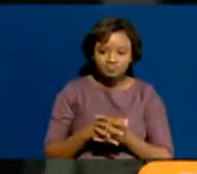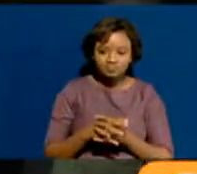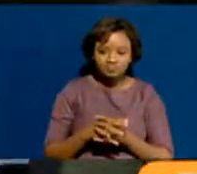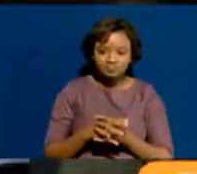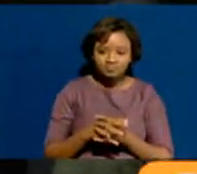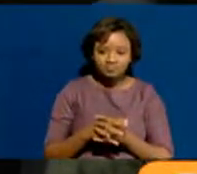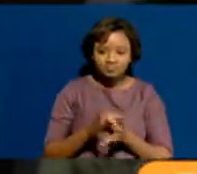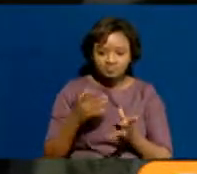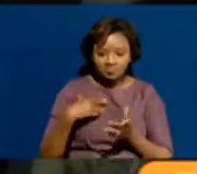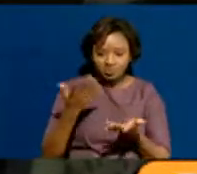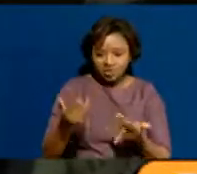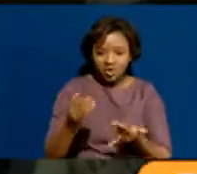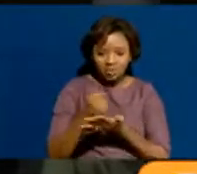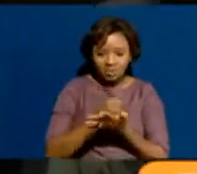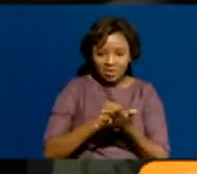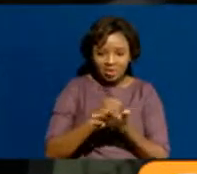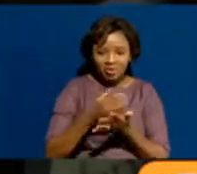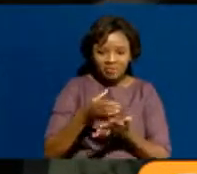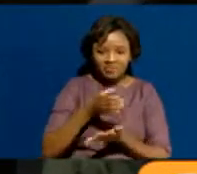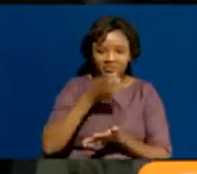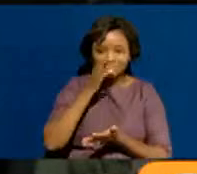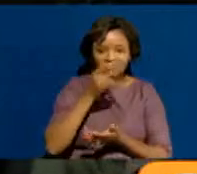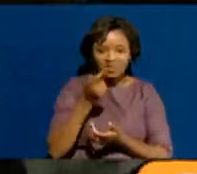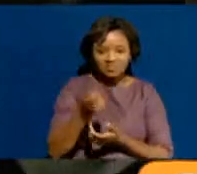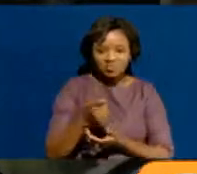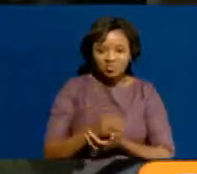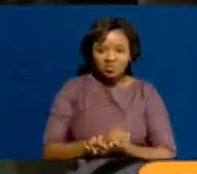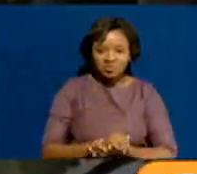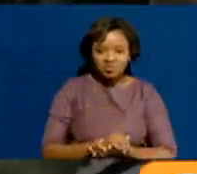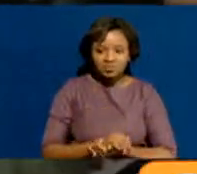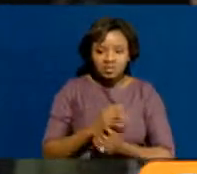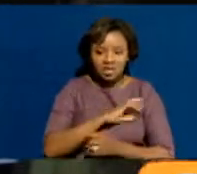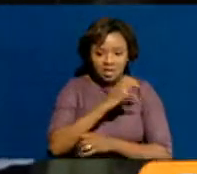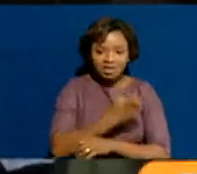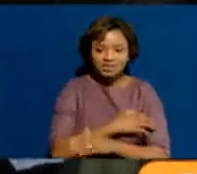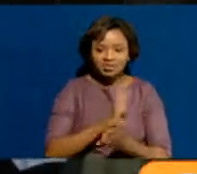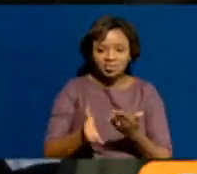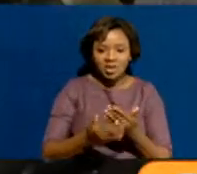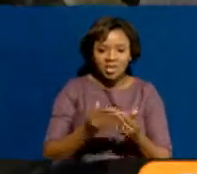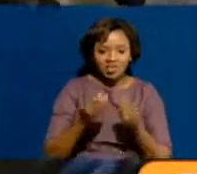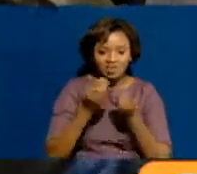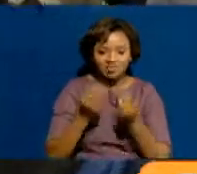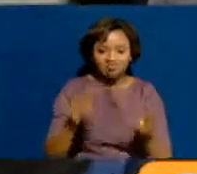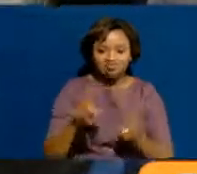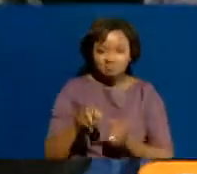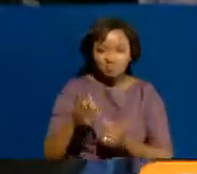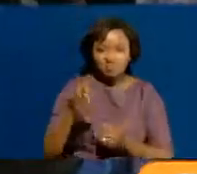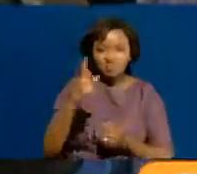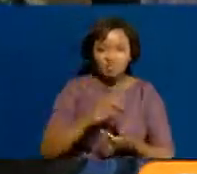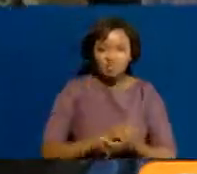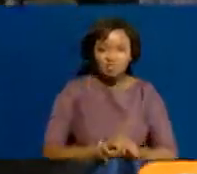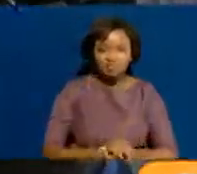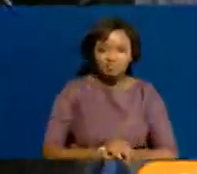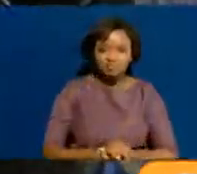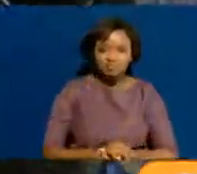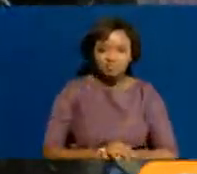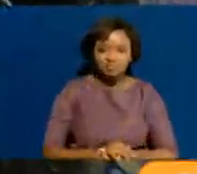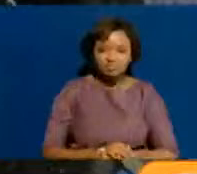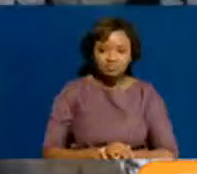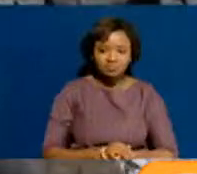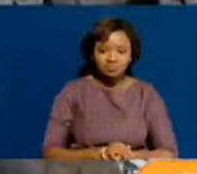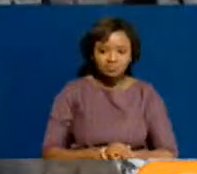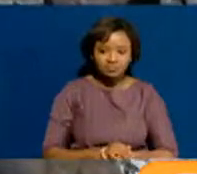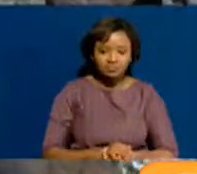some coffee. That's small energy to finish our work. My name is Nita, I'm from Burkina